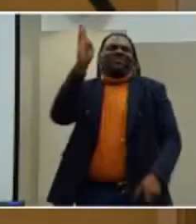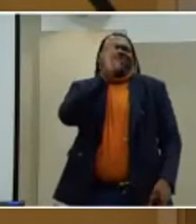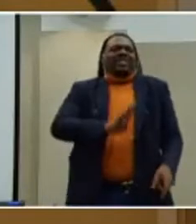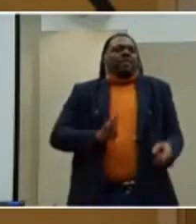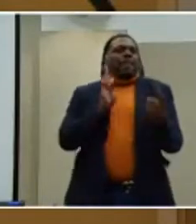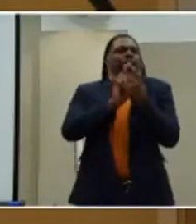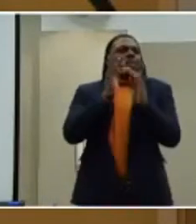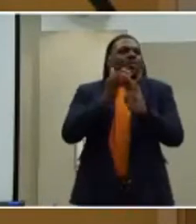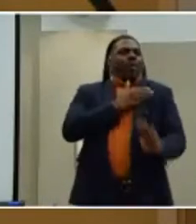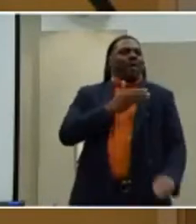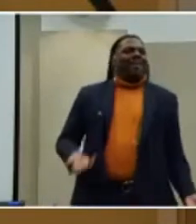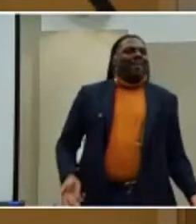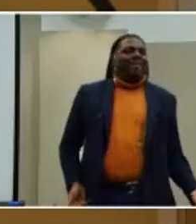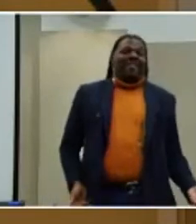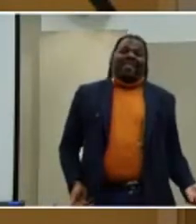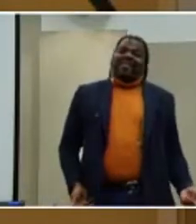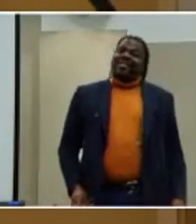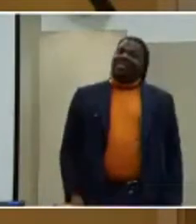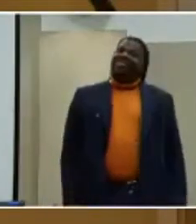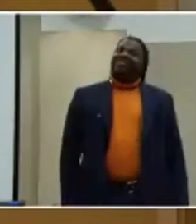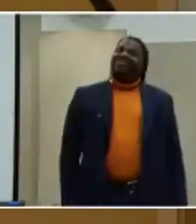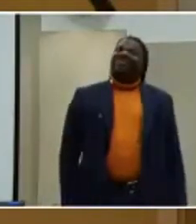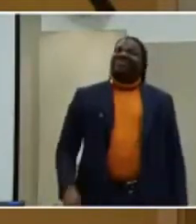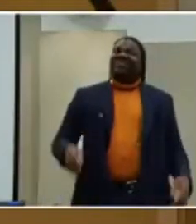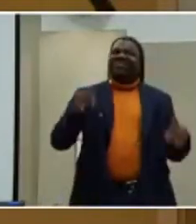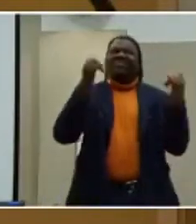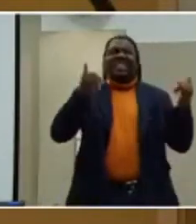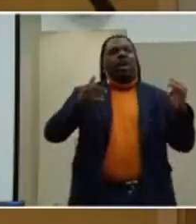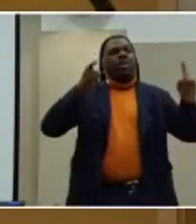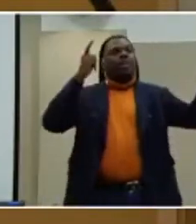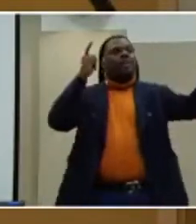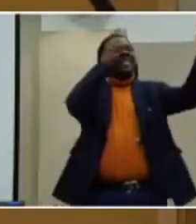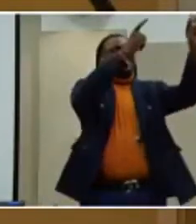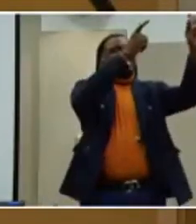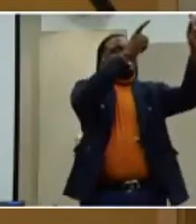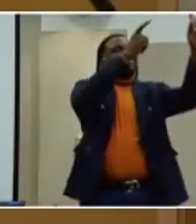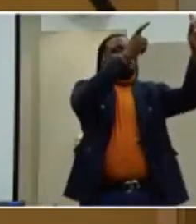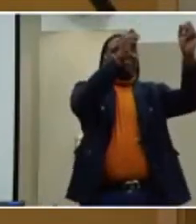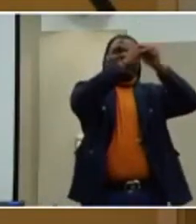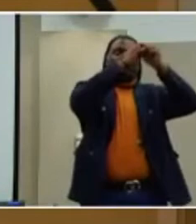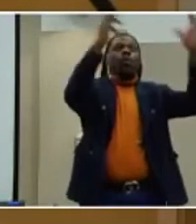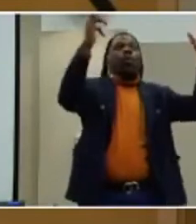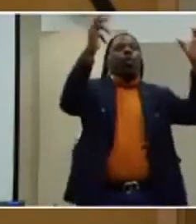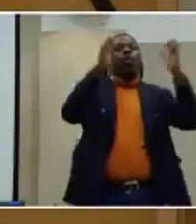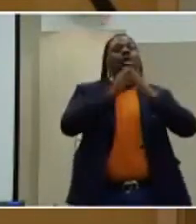before. And if nothing speaks to the mission of the Moore-Miller